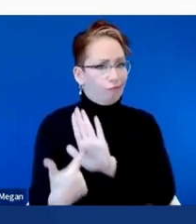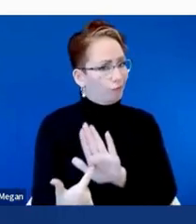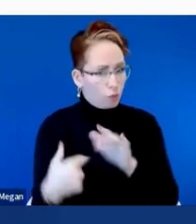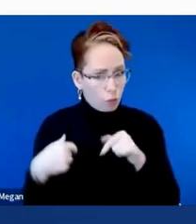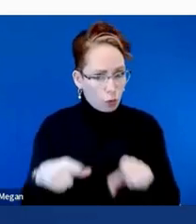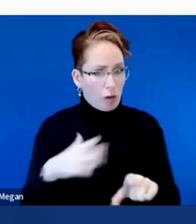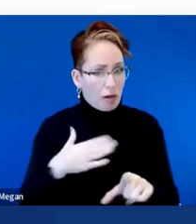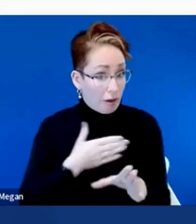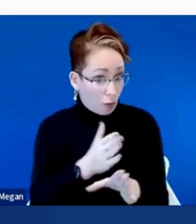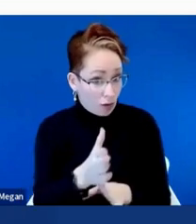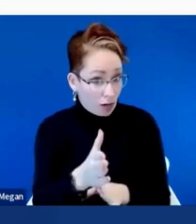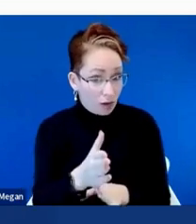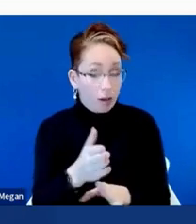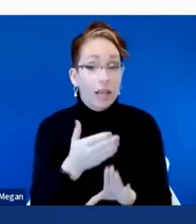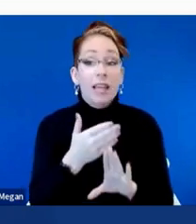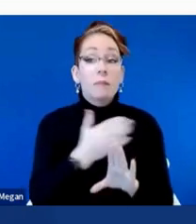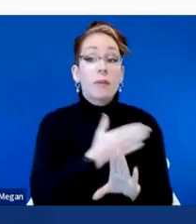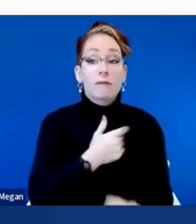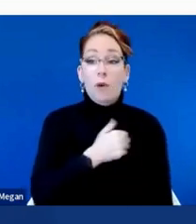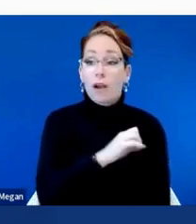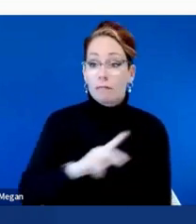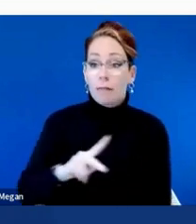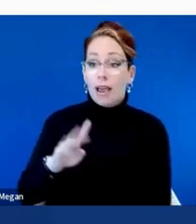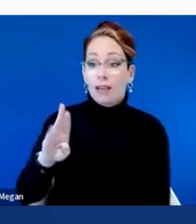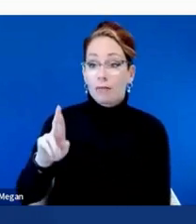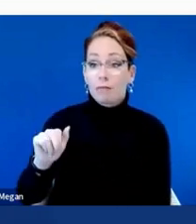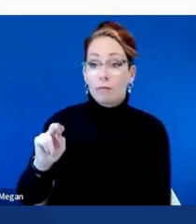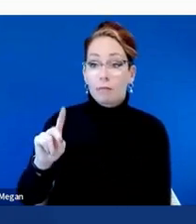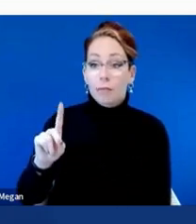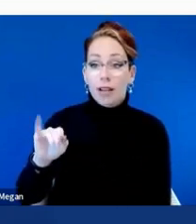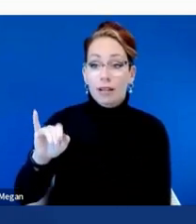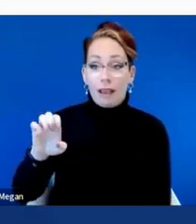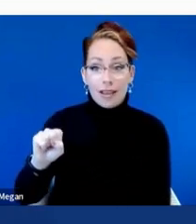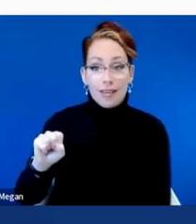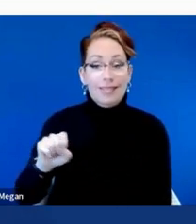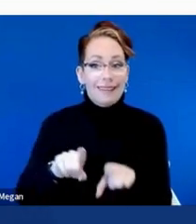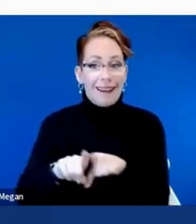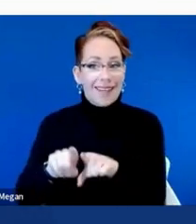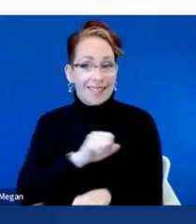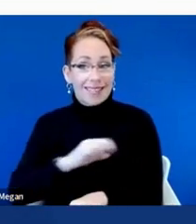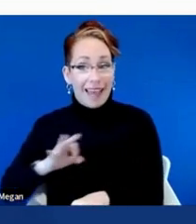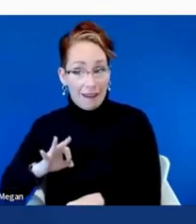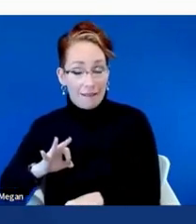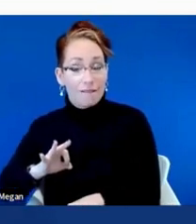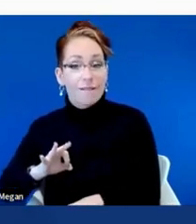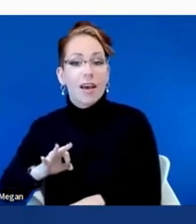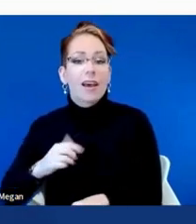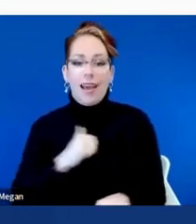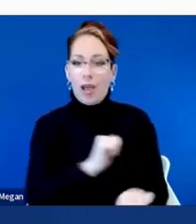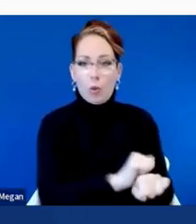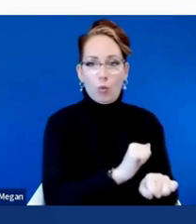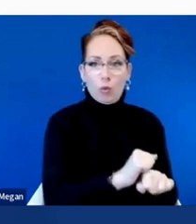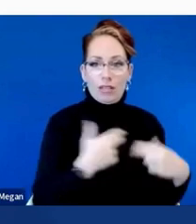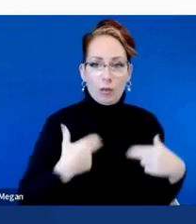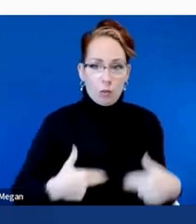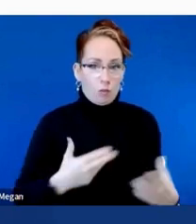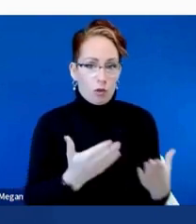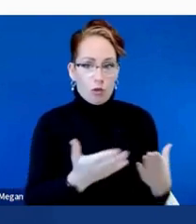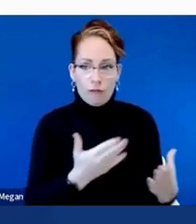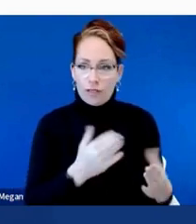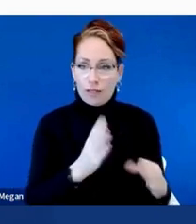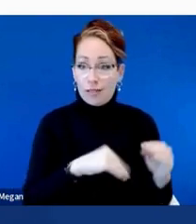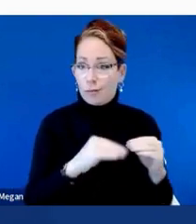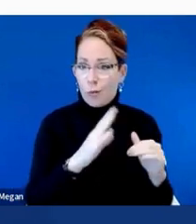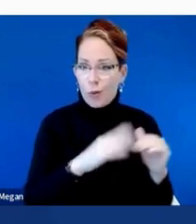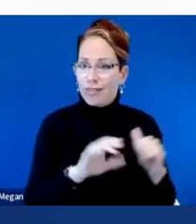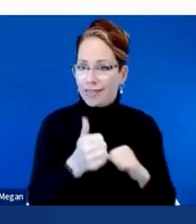Before returning to Brandeis as a staff member, I worked in human services for over a decade through systems advocacy